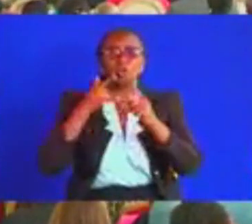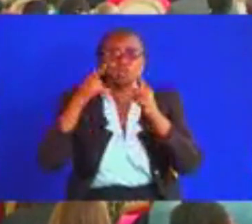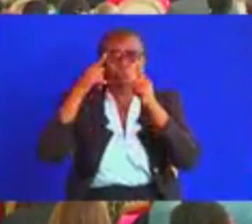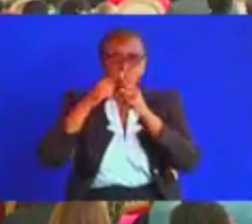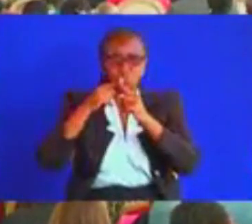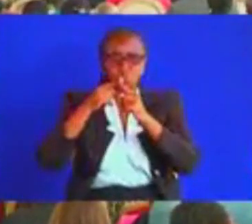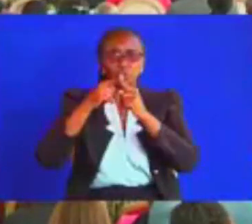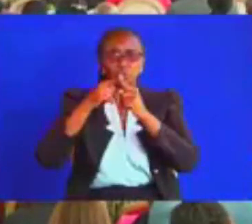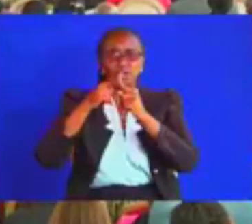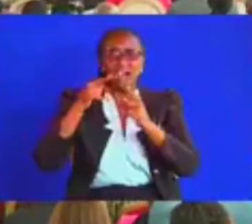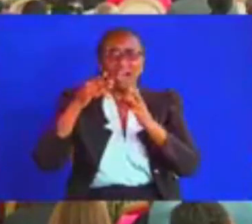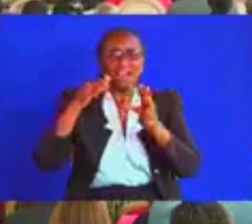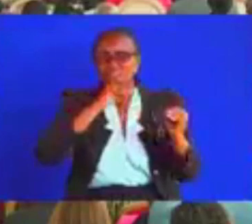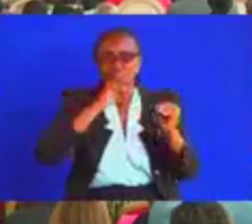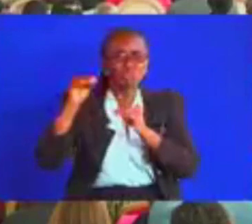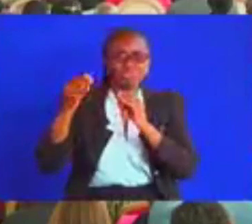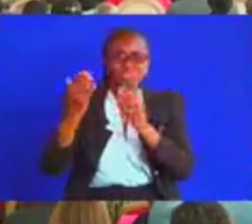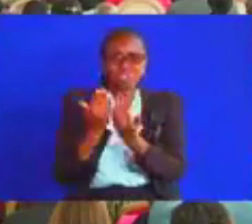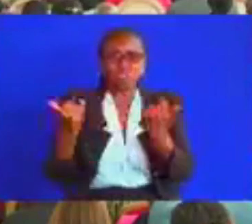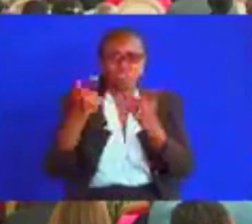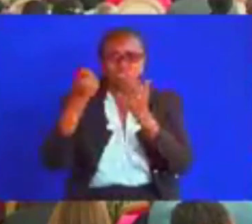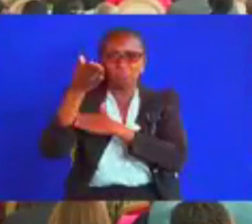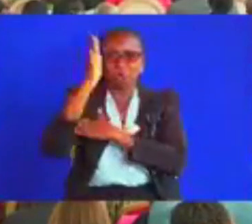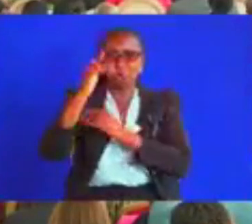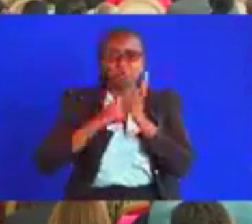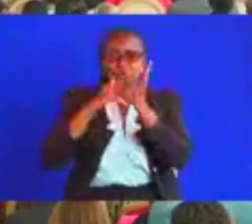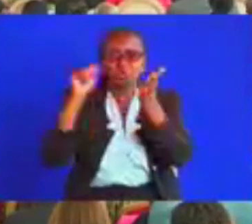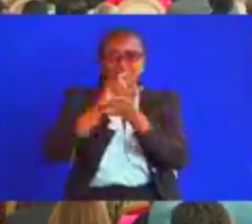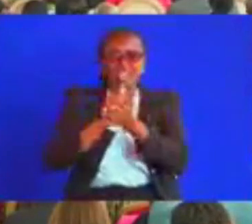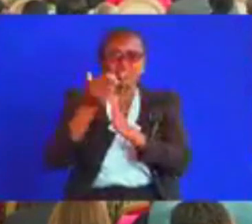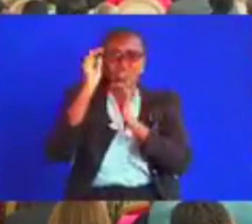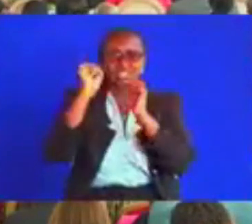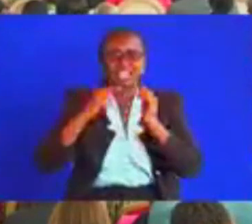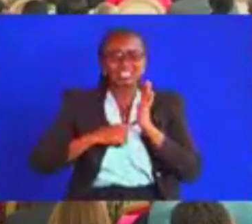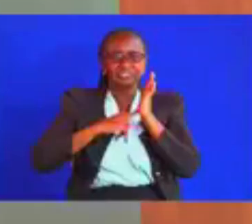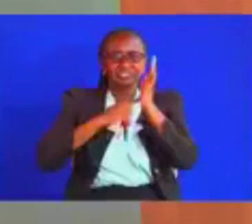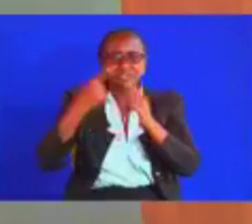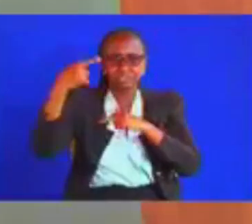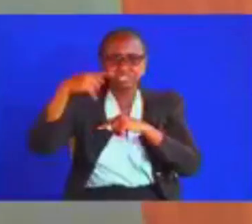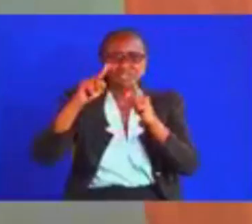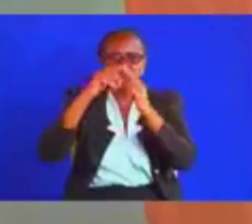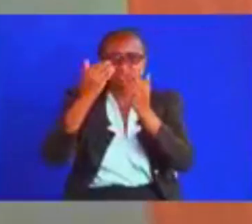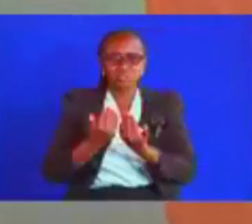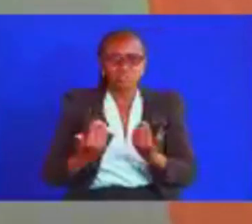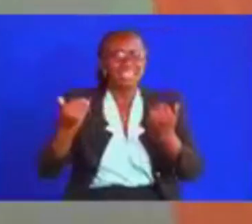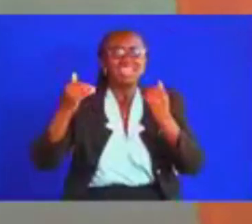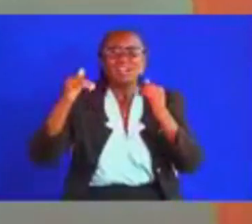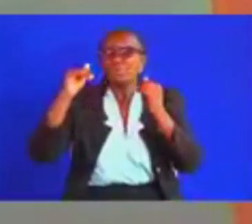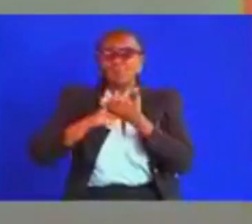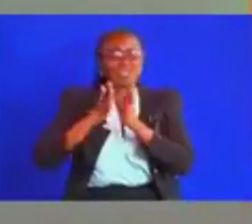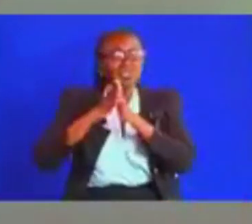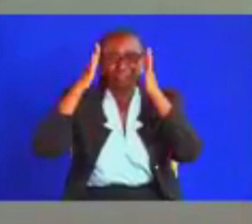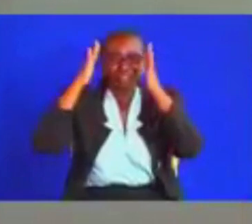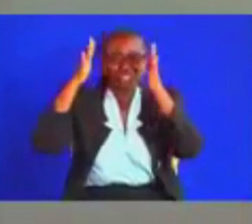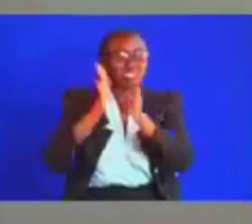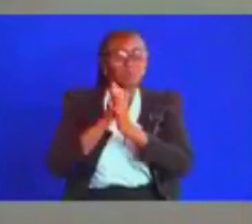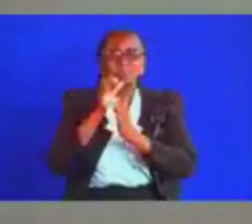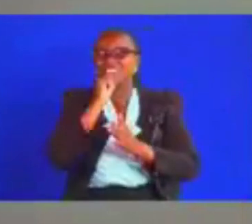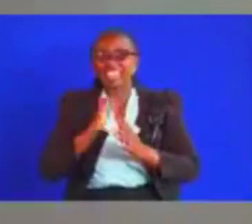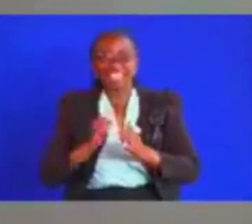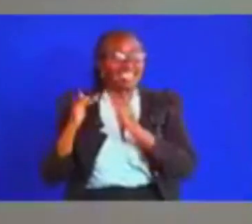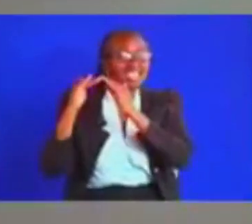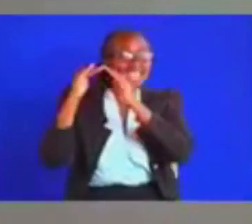the children from him, to show that God can reveal himself to anyone, regardless age, regardless level